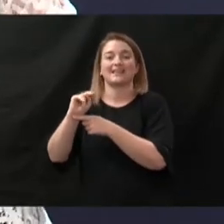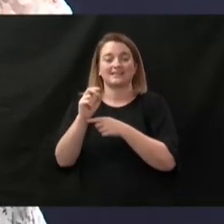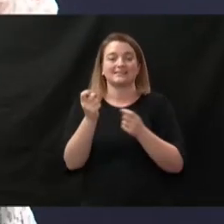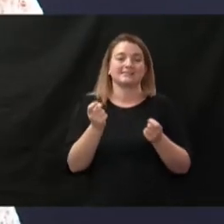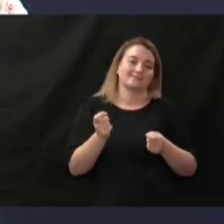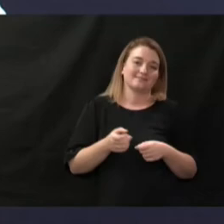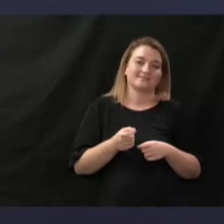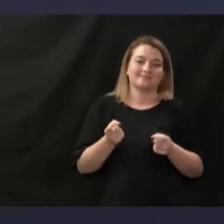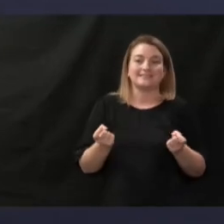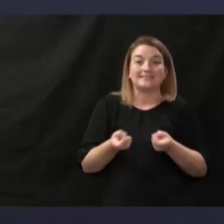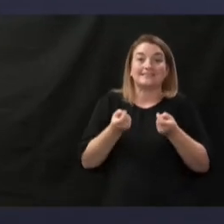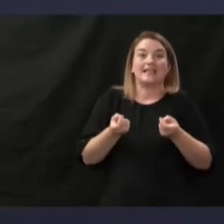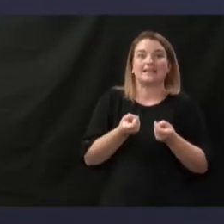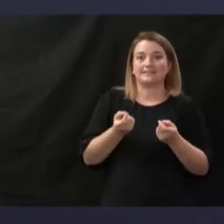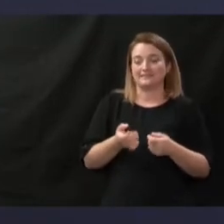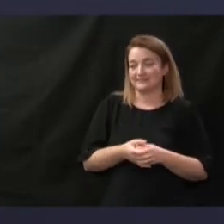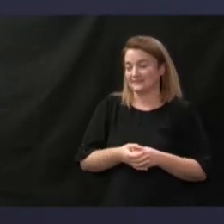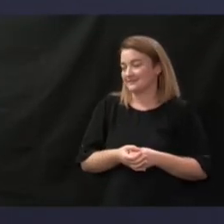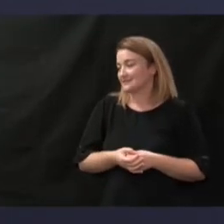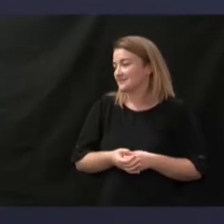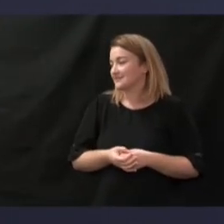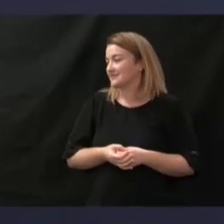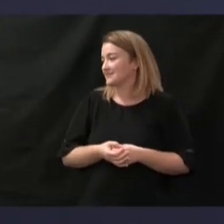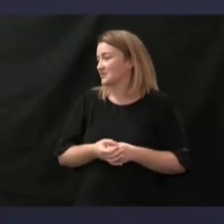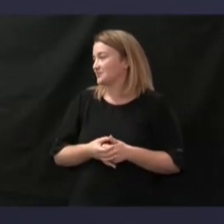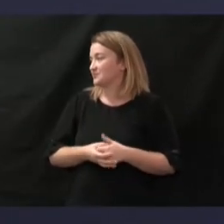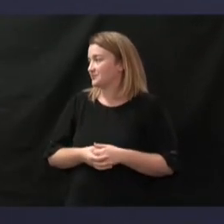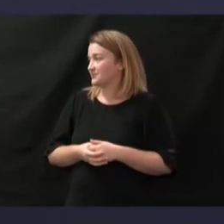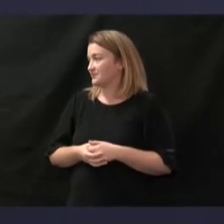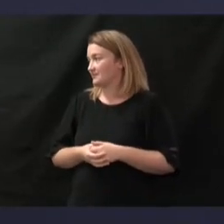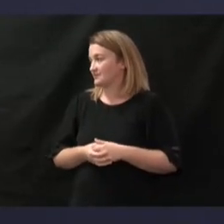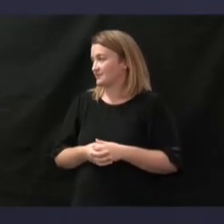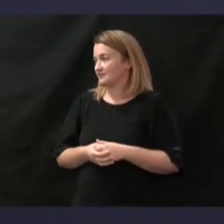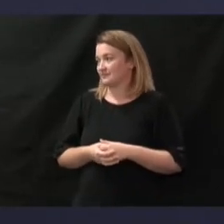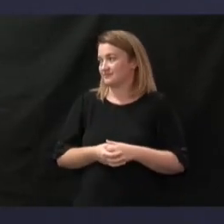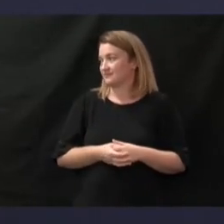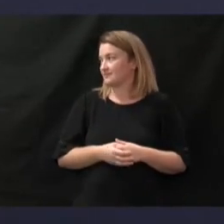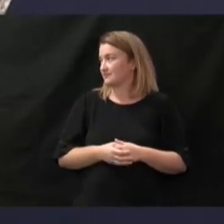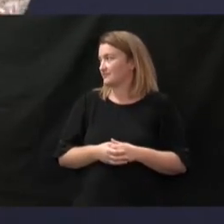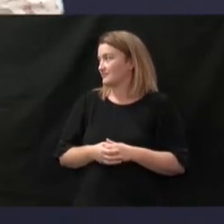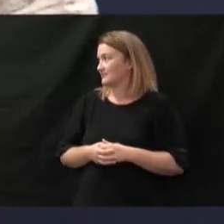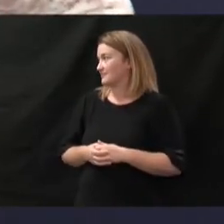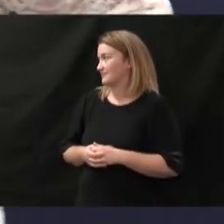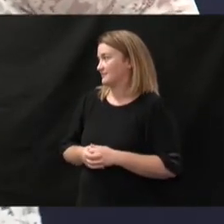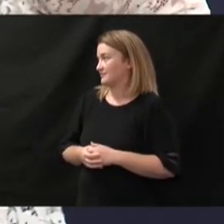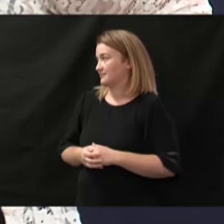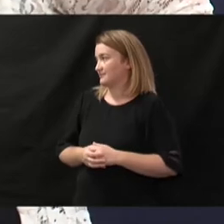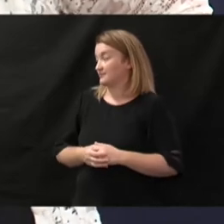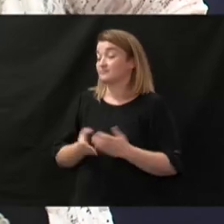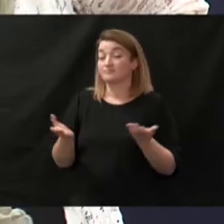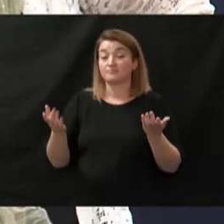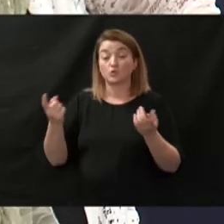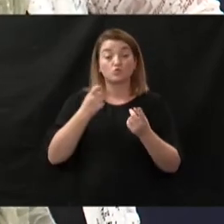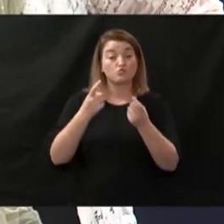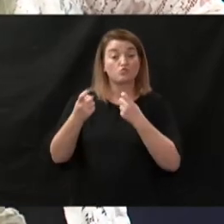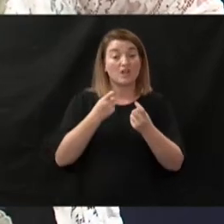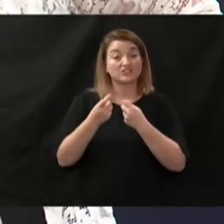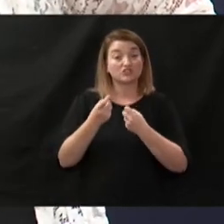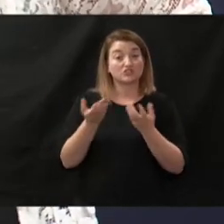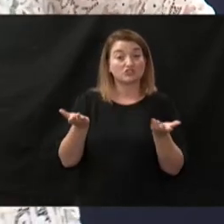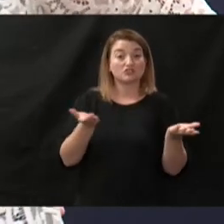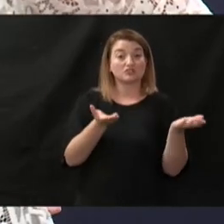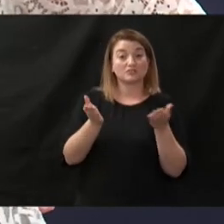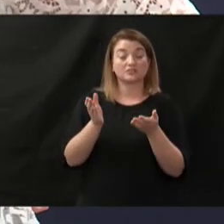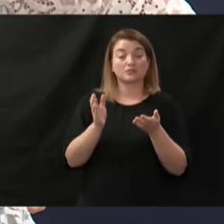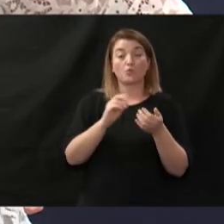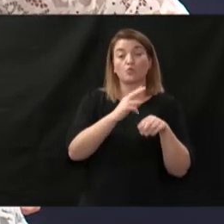That's right. Okay, so we have now, first of all, are there questions on the C, when you use C to spell